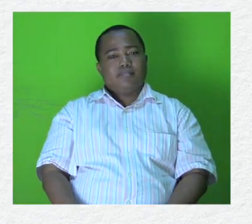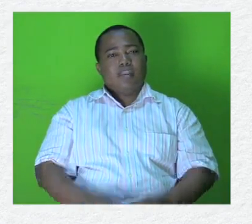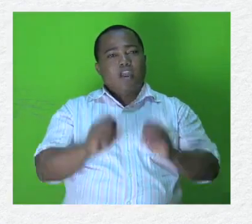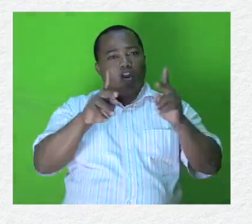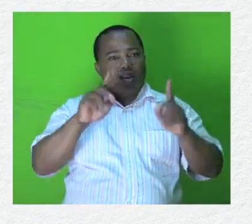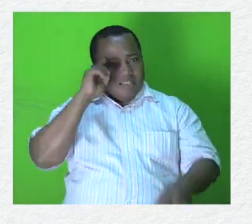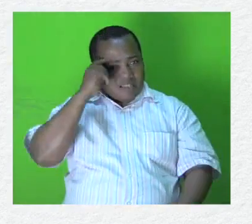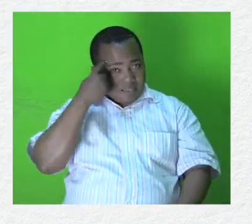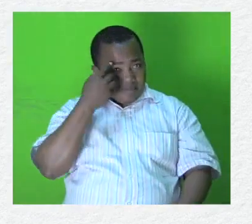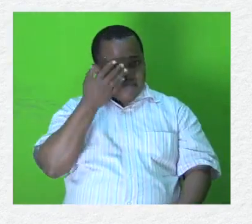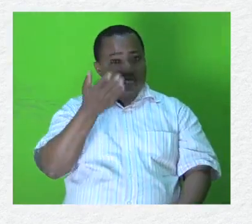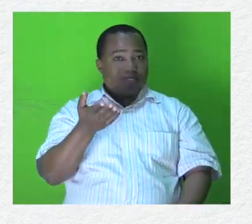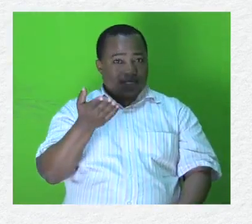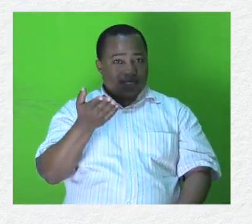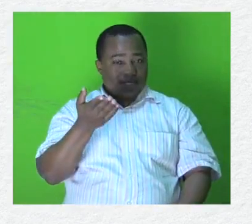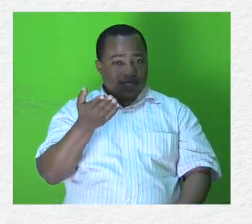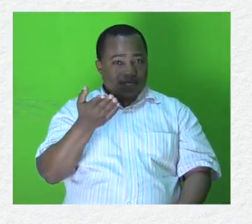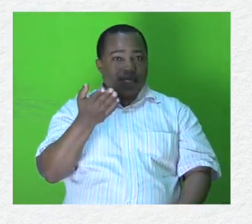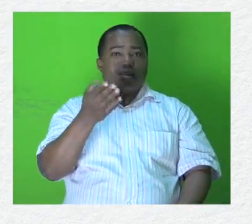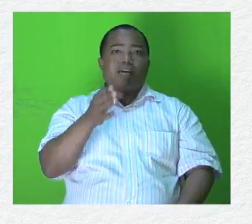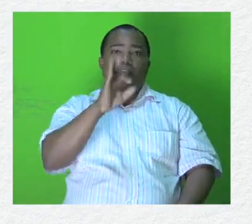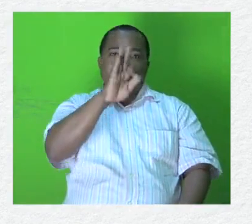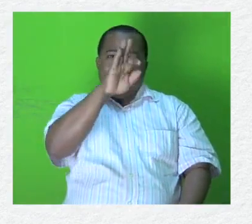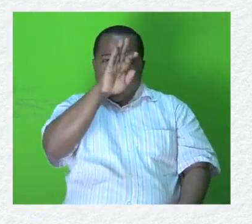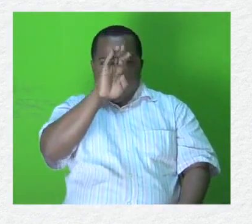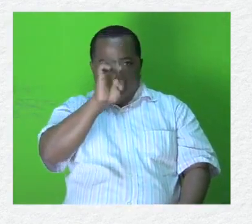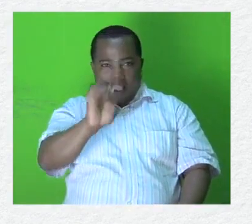was it the same on the iron sulfide?